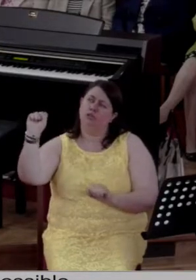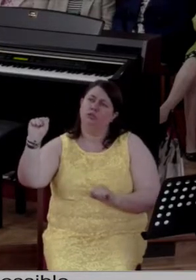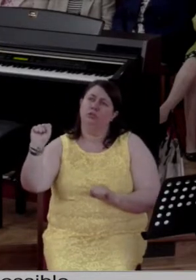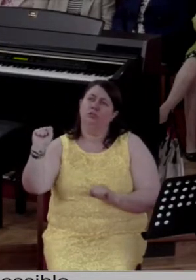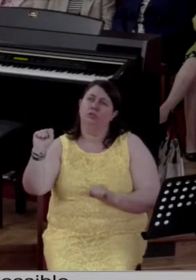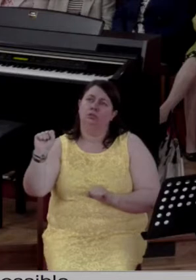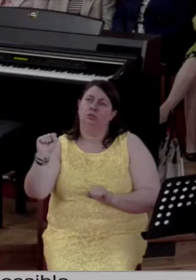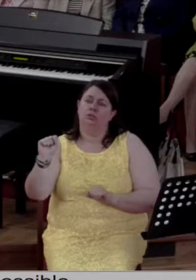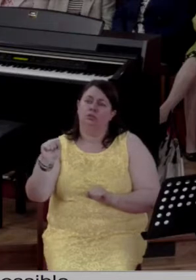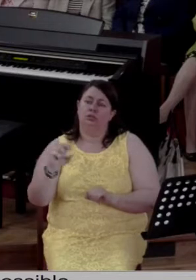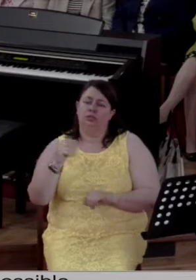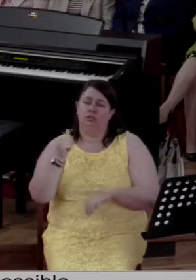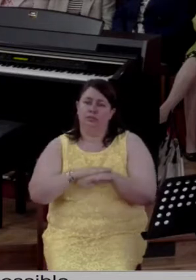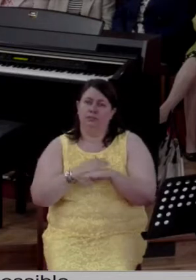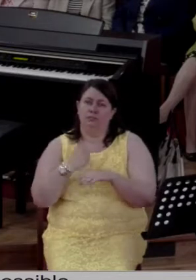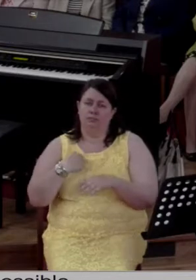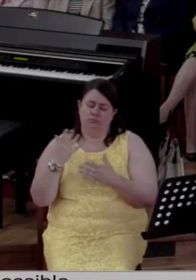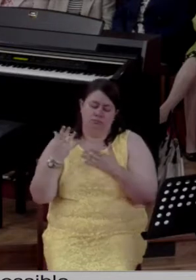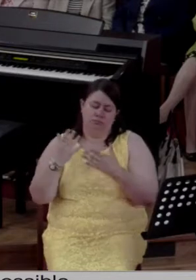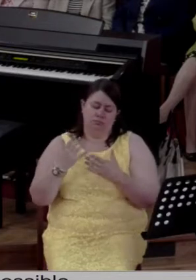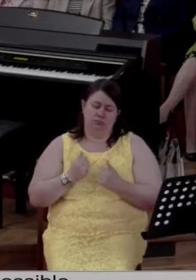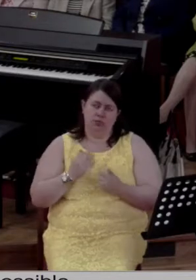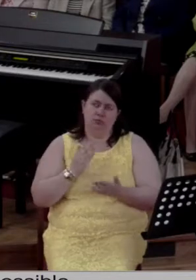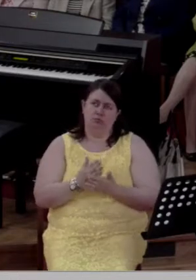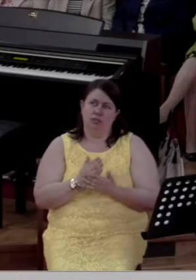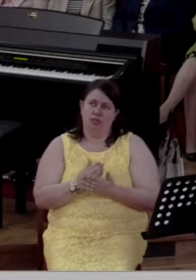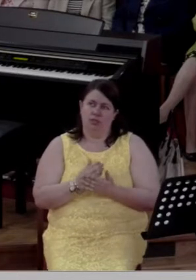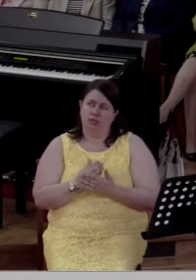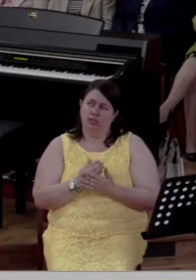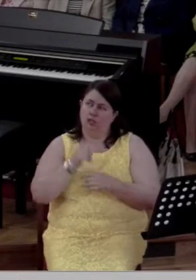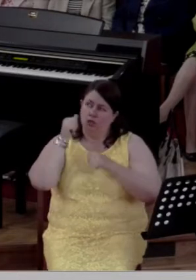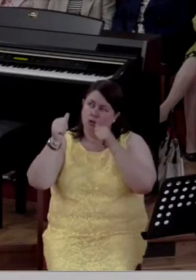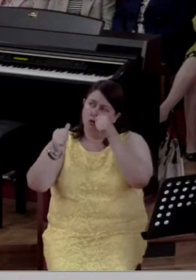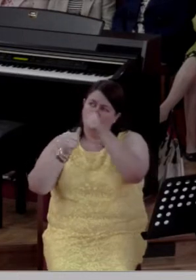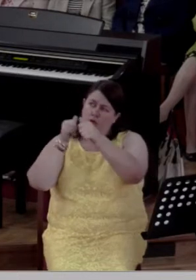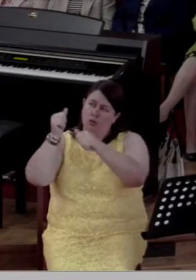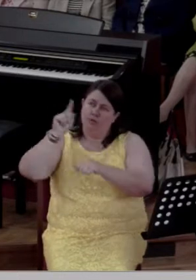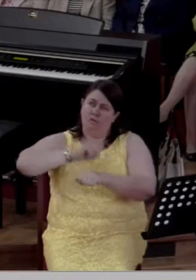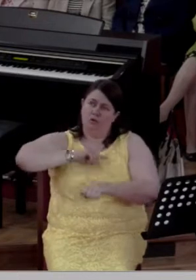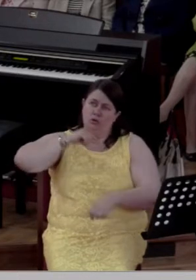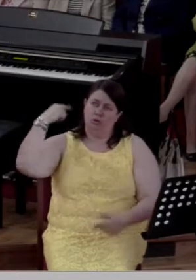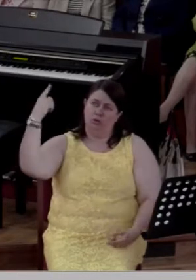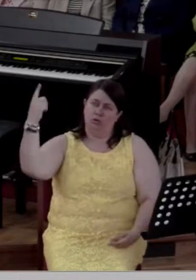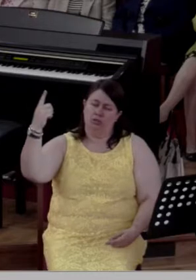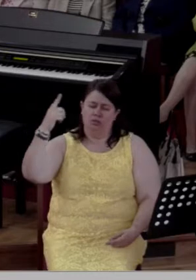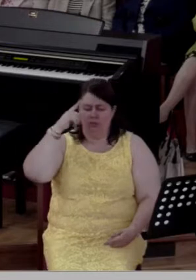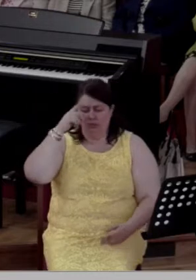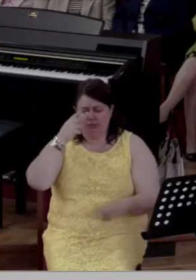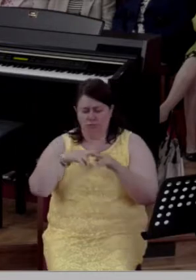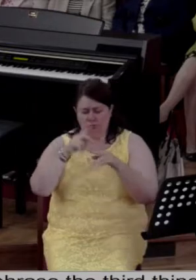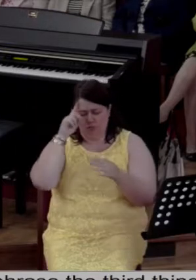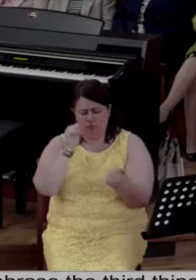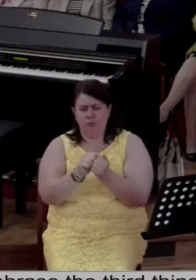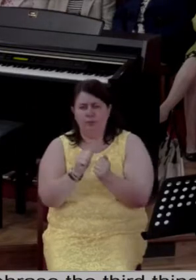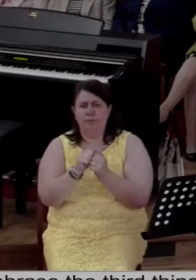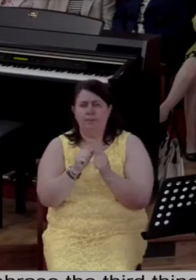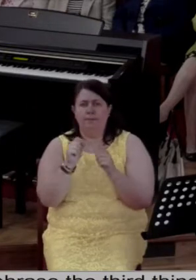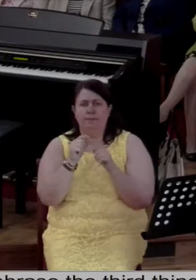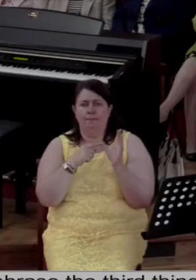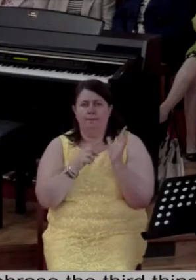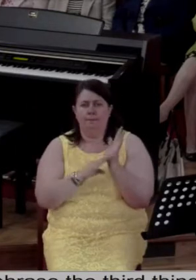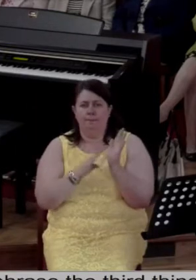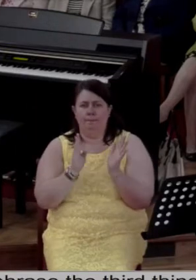Sometimes we take the credit, but you deserve the glory. I wonder if you remember the Palm Sunday story. You should. It's